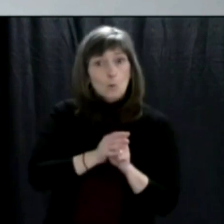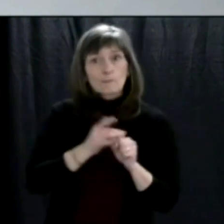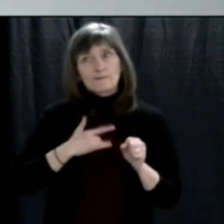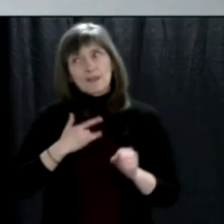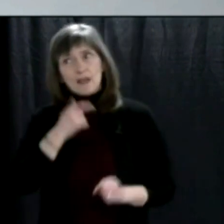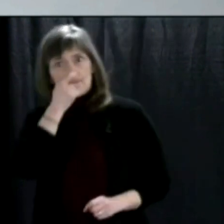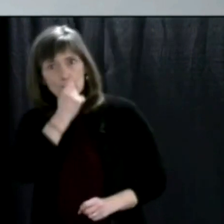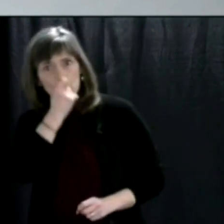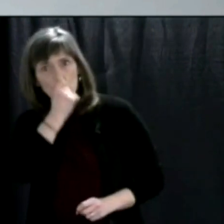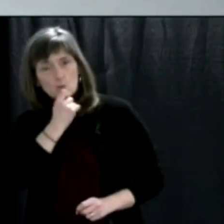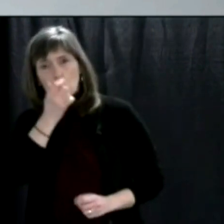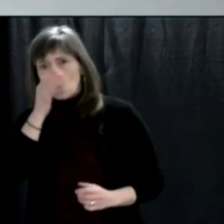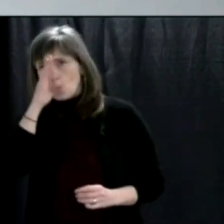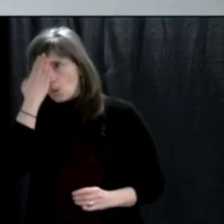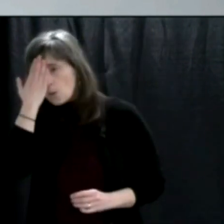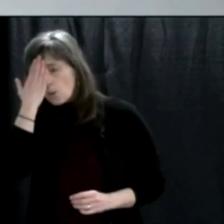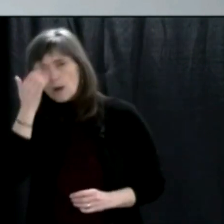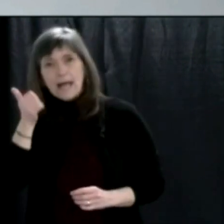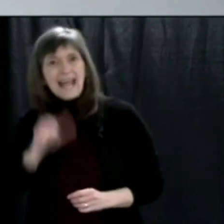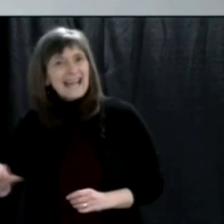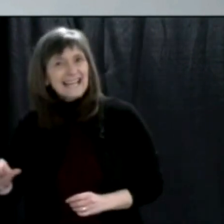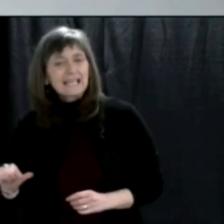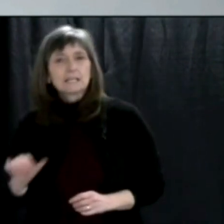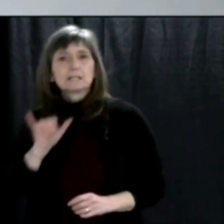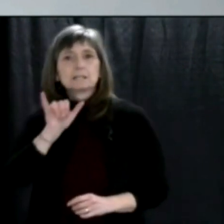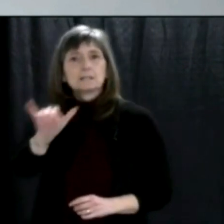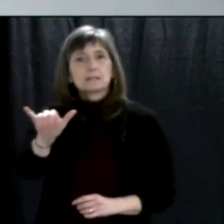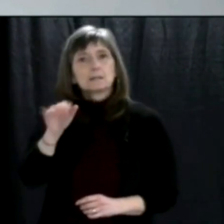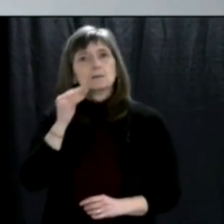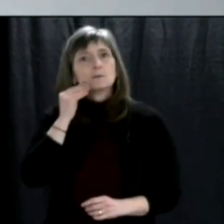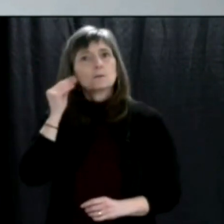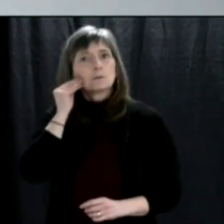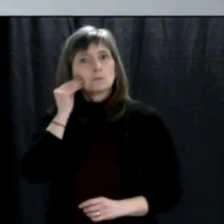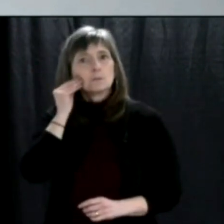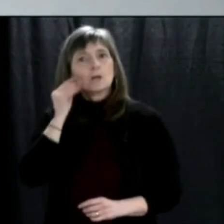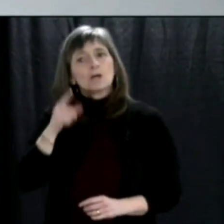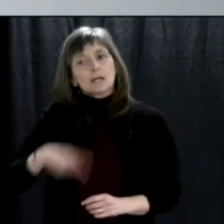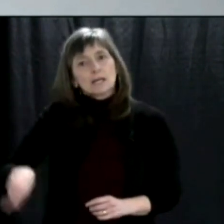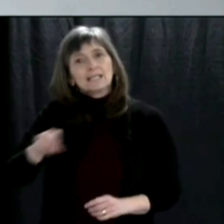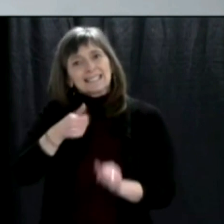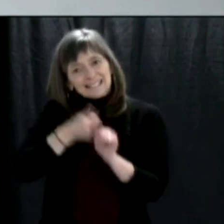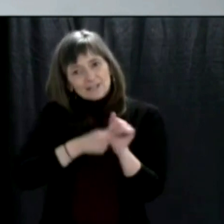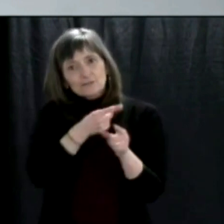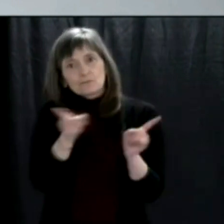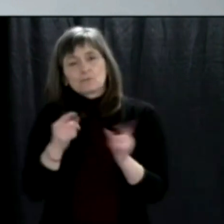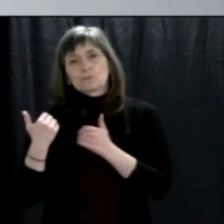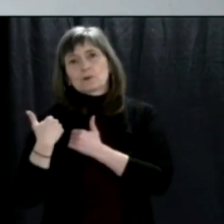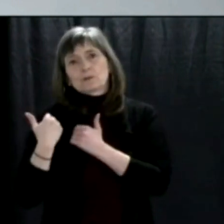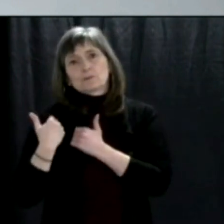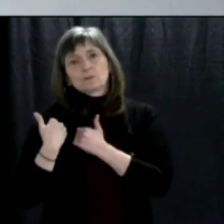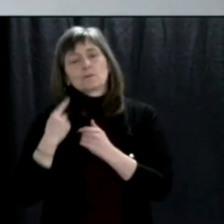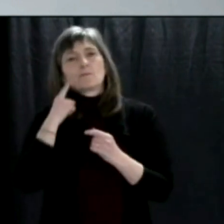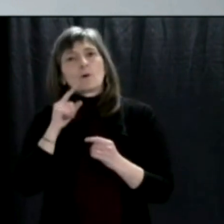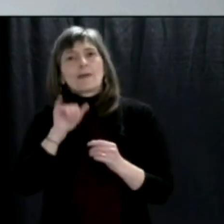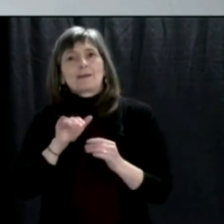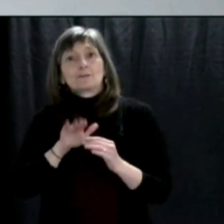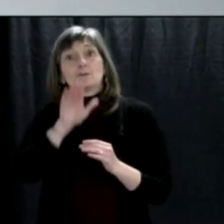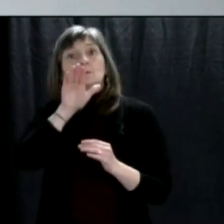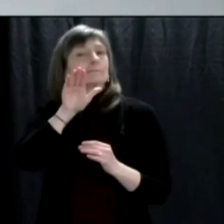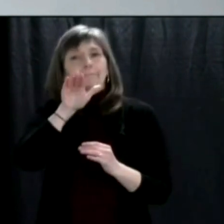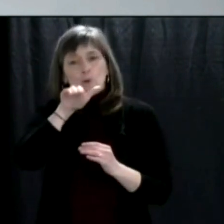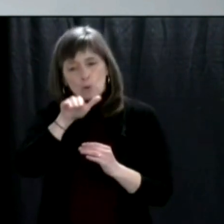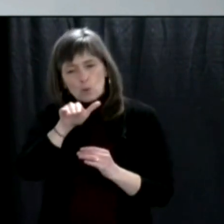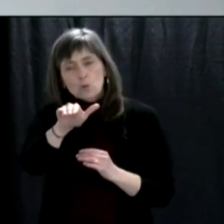stay home. It is all of our responsibility to flatten the curve. Our collective actions will have significant